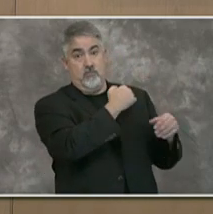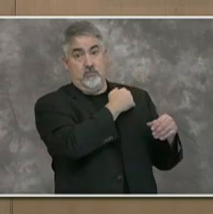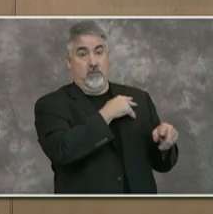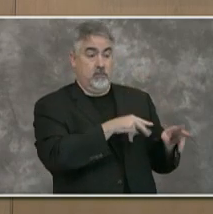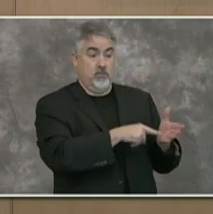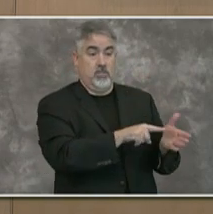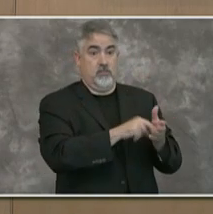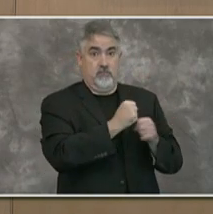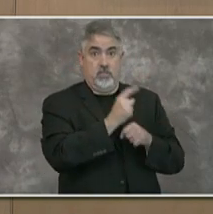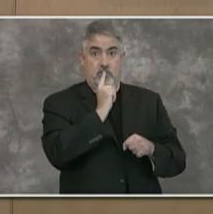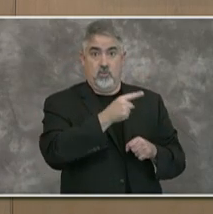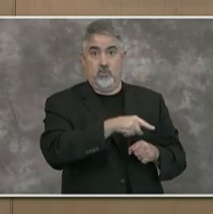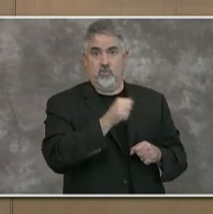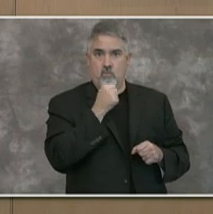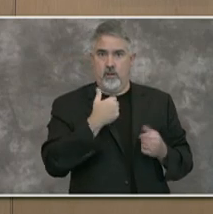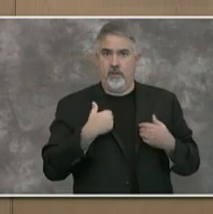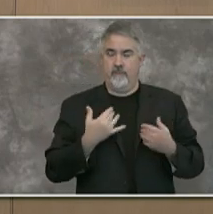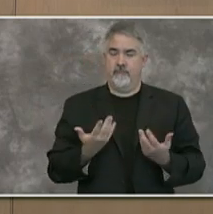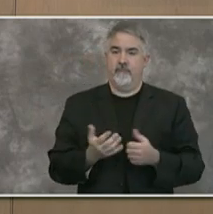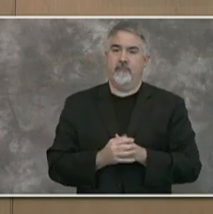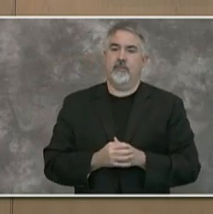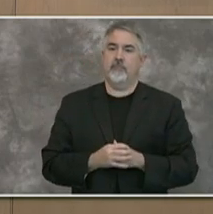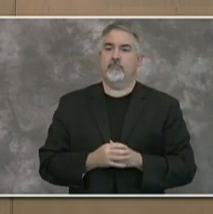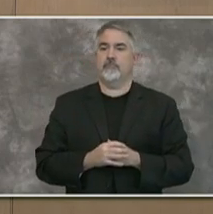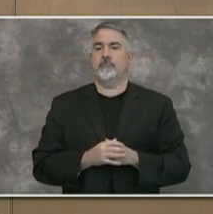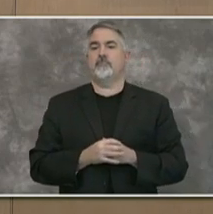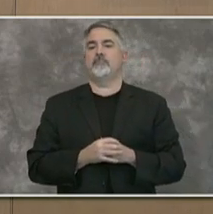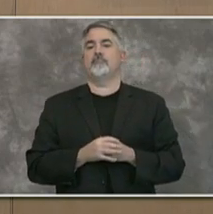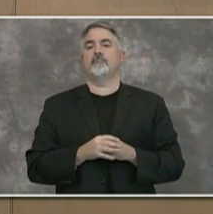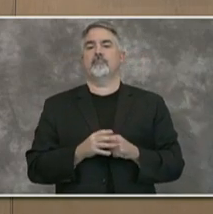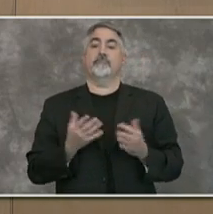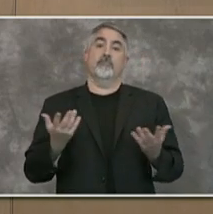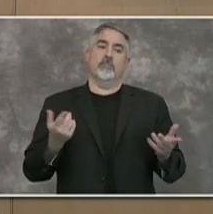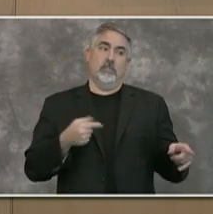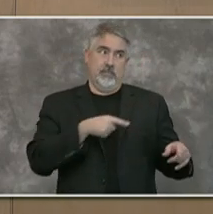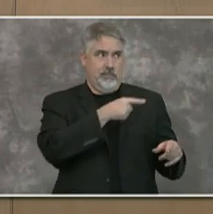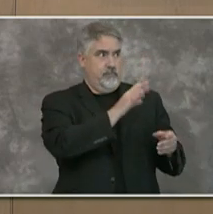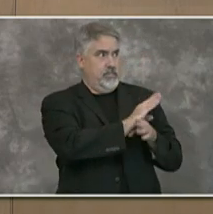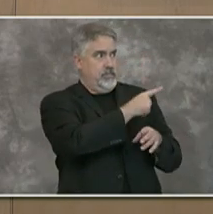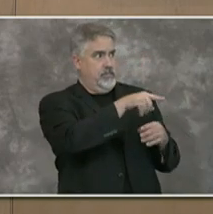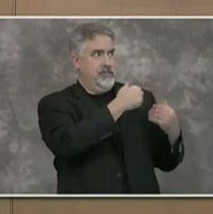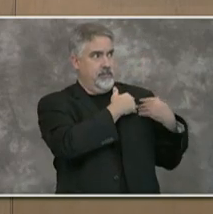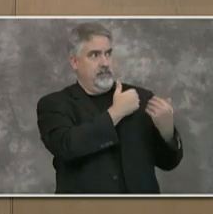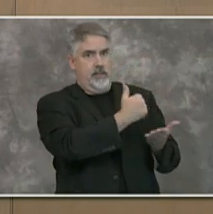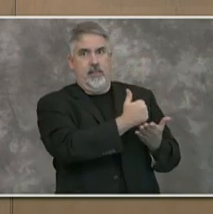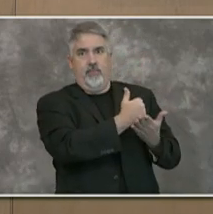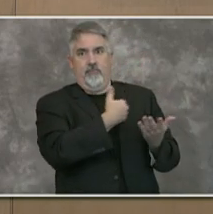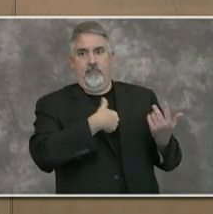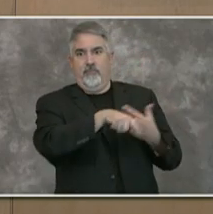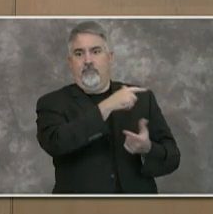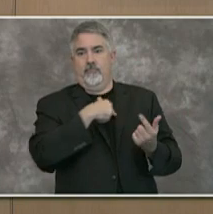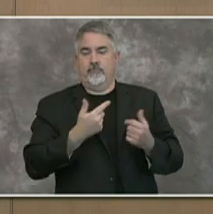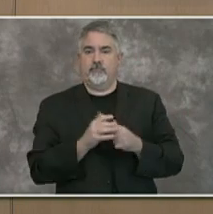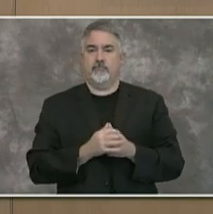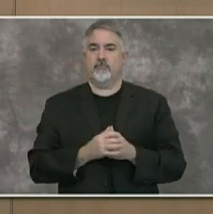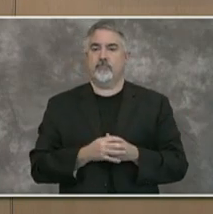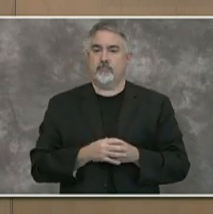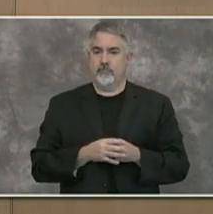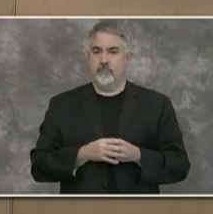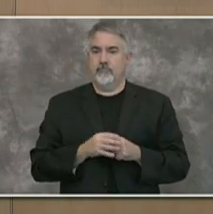that that will help us to identify individuals that might become symptomatic if they were exposed to a positive